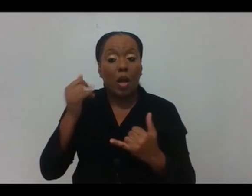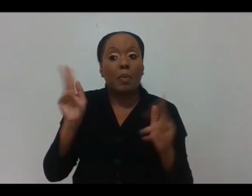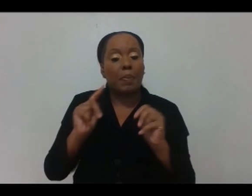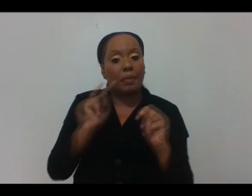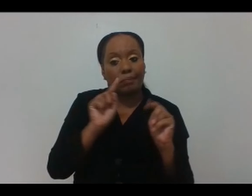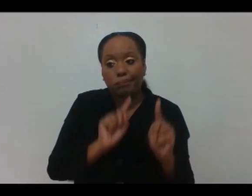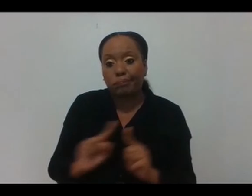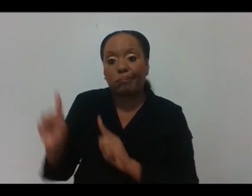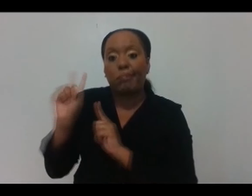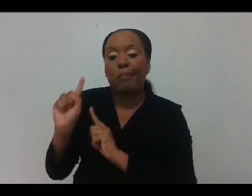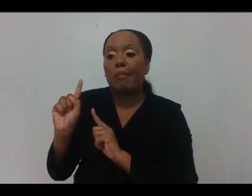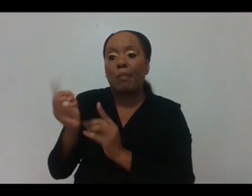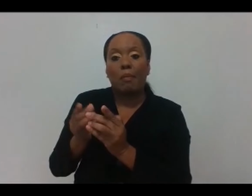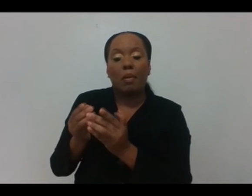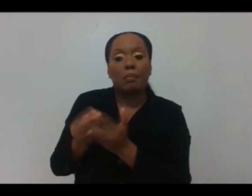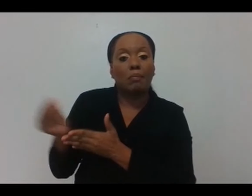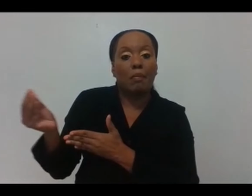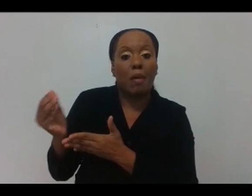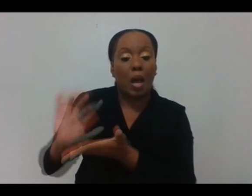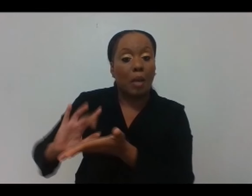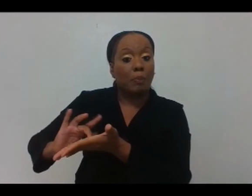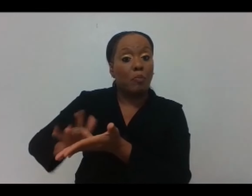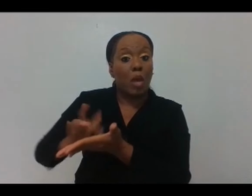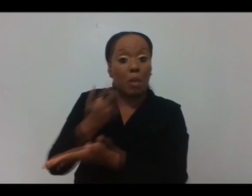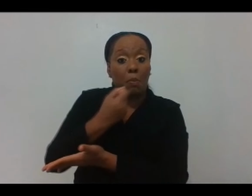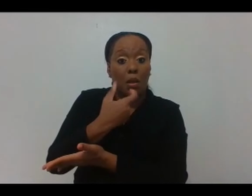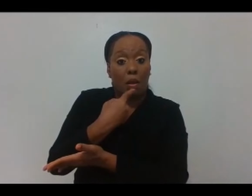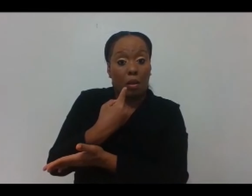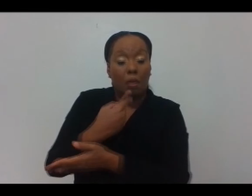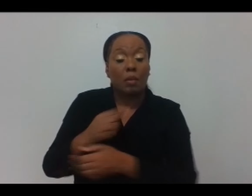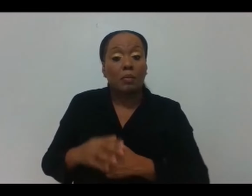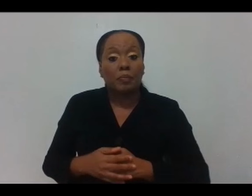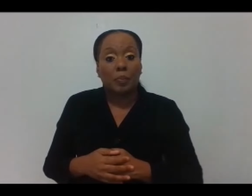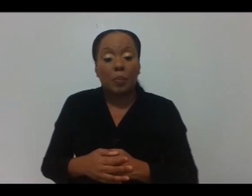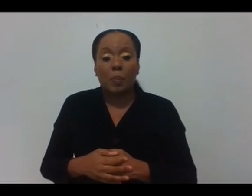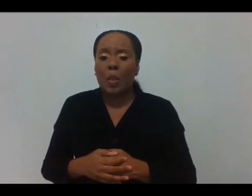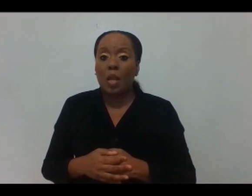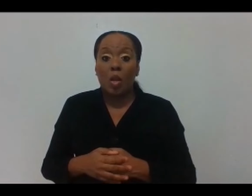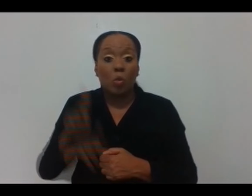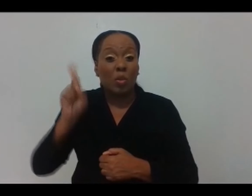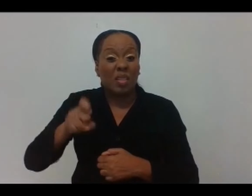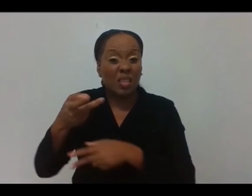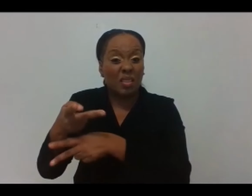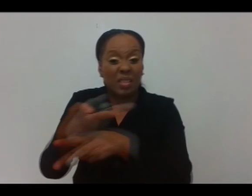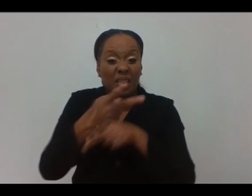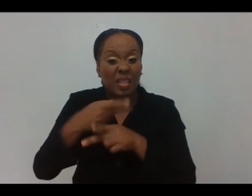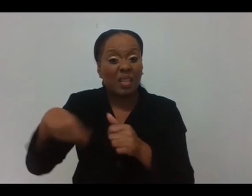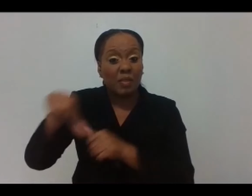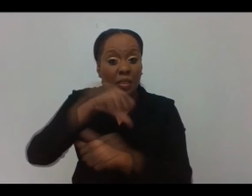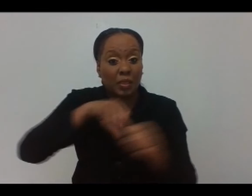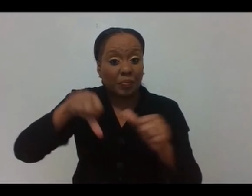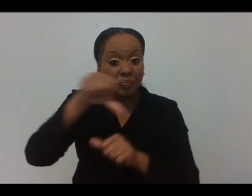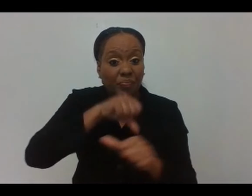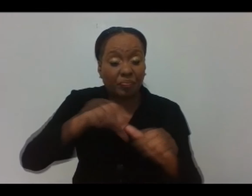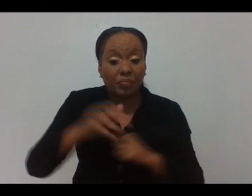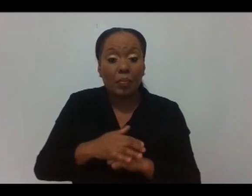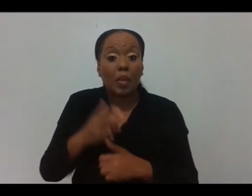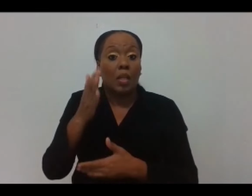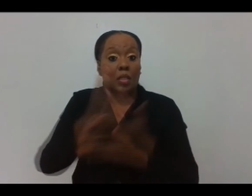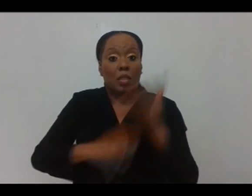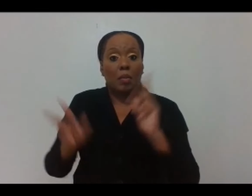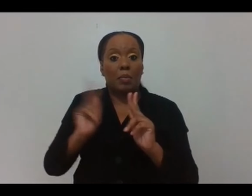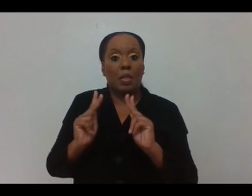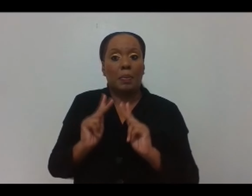medication. I need Barbadians at this point in time to be their brother's keeper. We are aware that some people are isolated, some